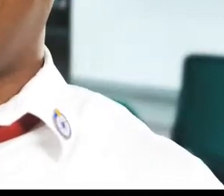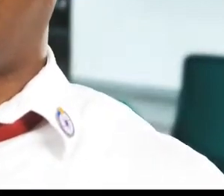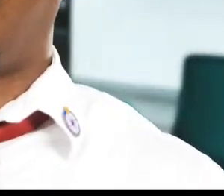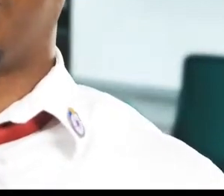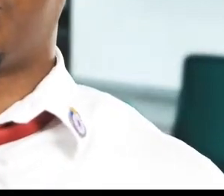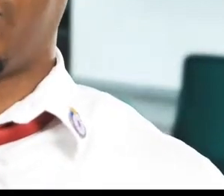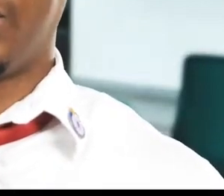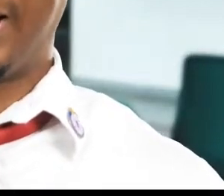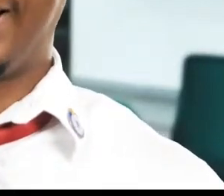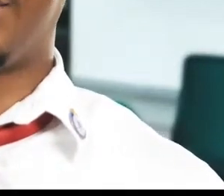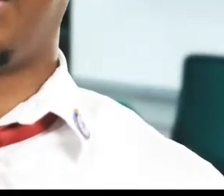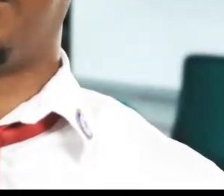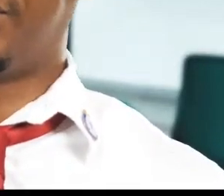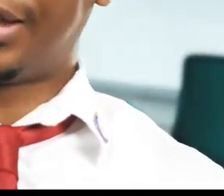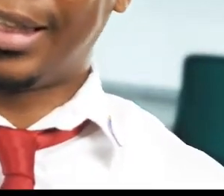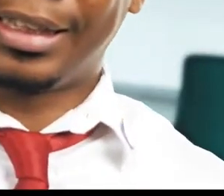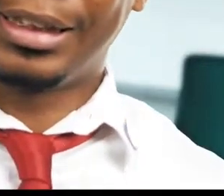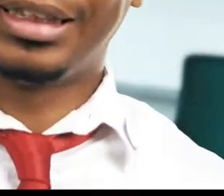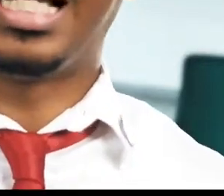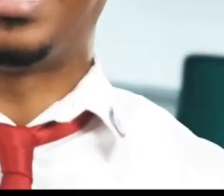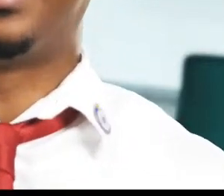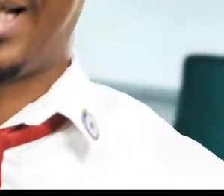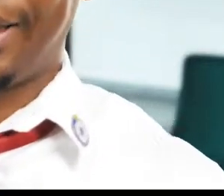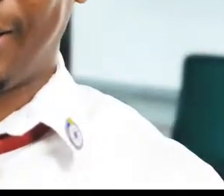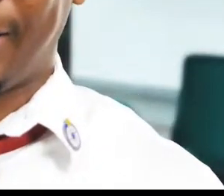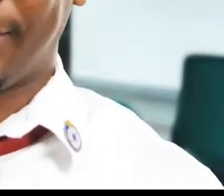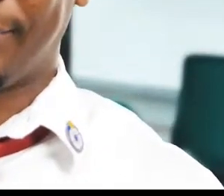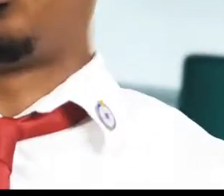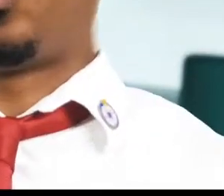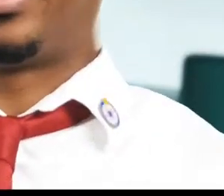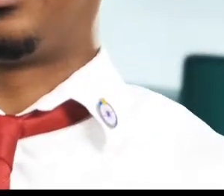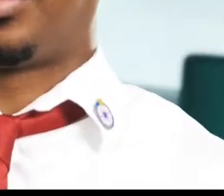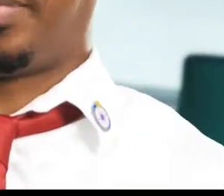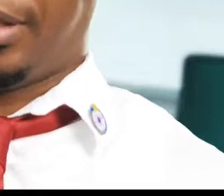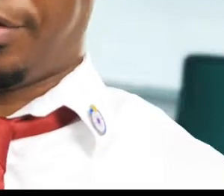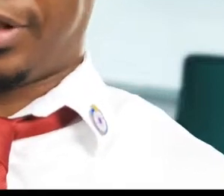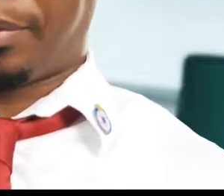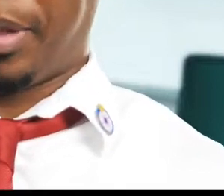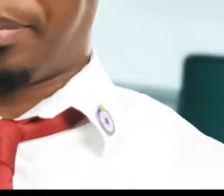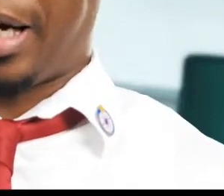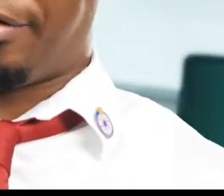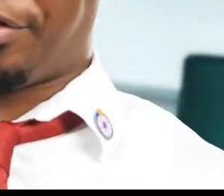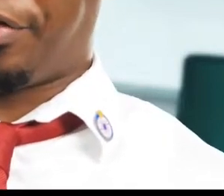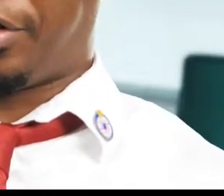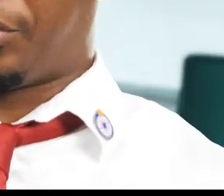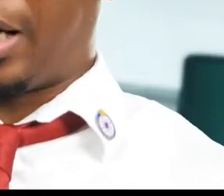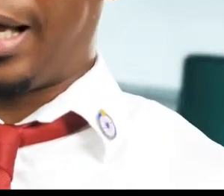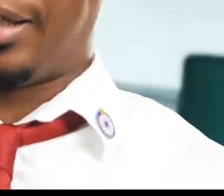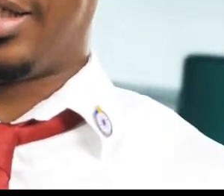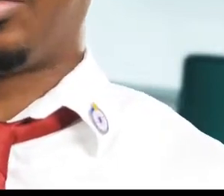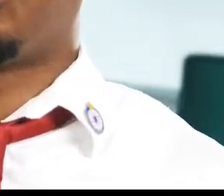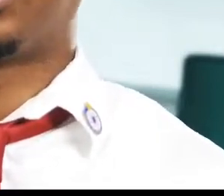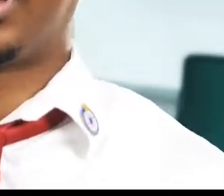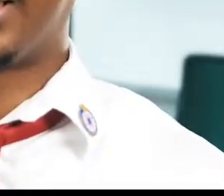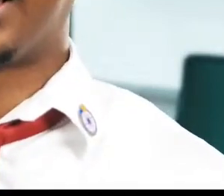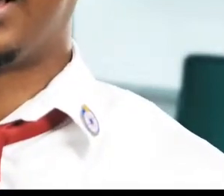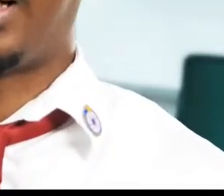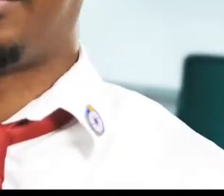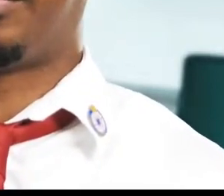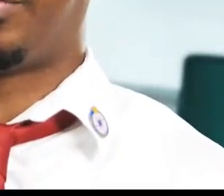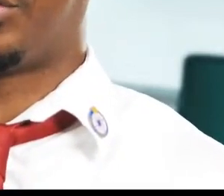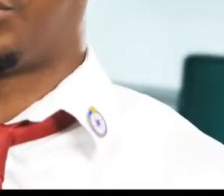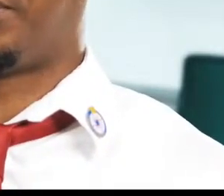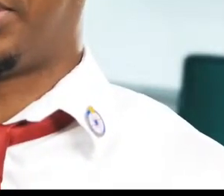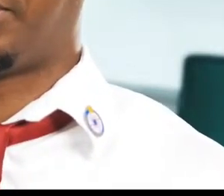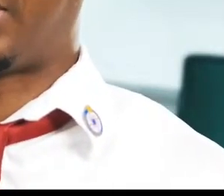after, also in the case of the sick and the elderly. So when I speak of sick people, I refer to elderly over 60,